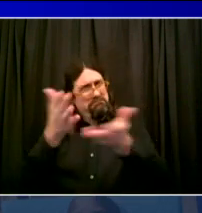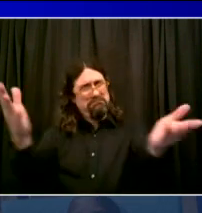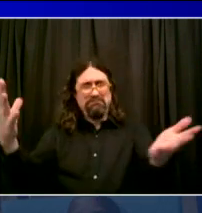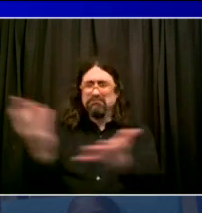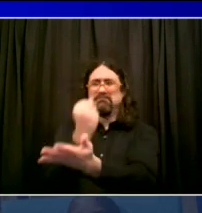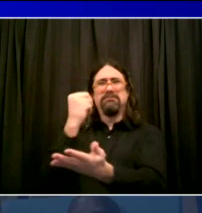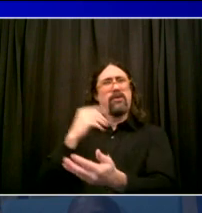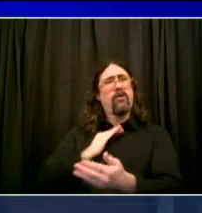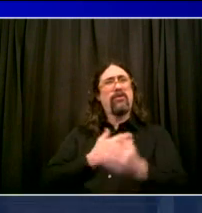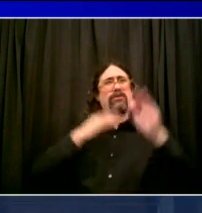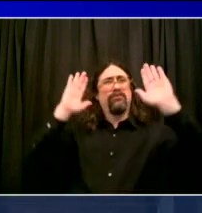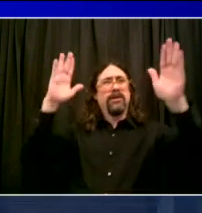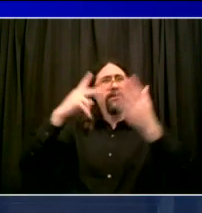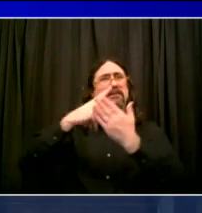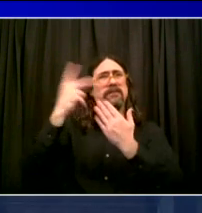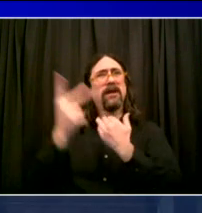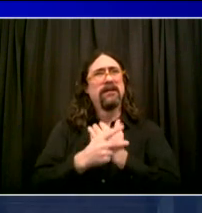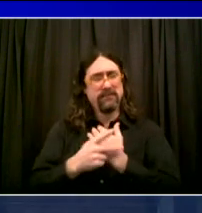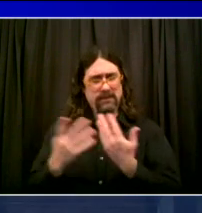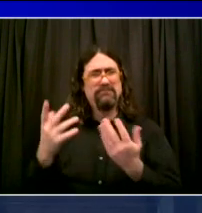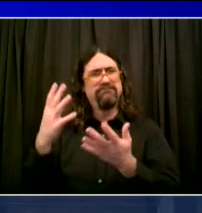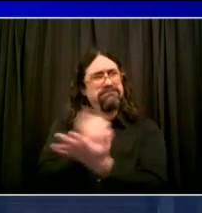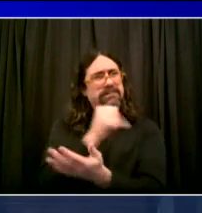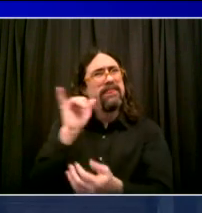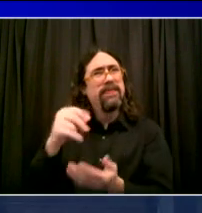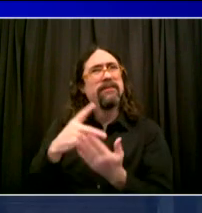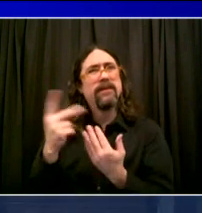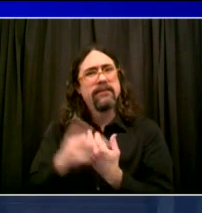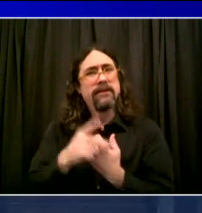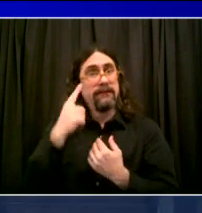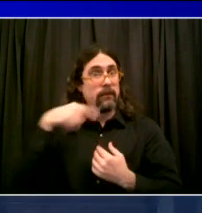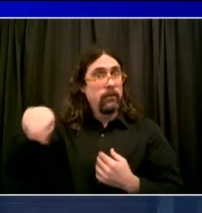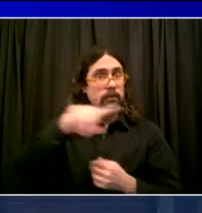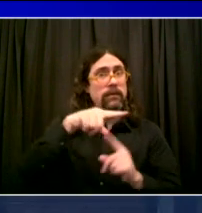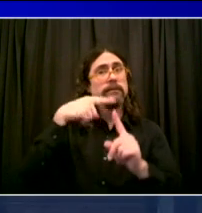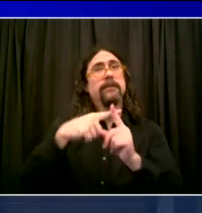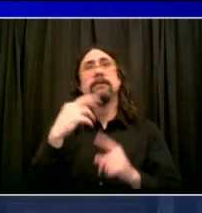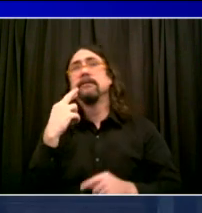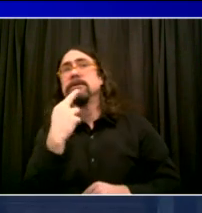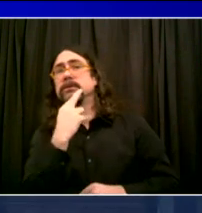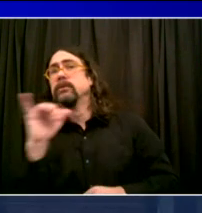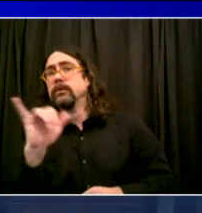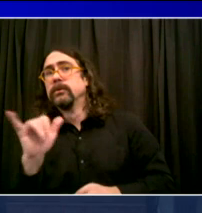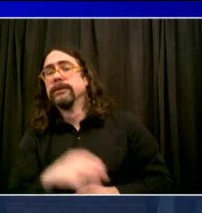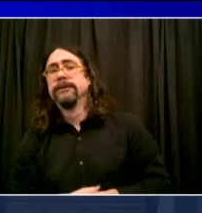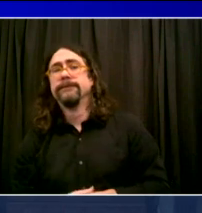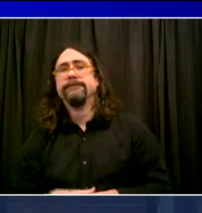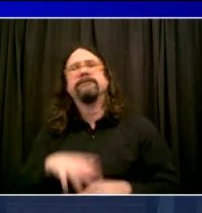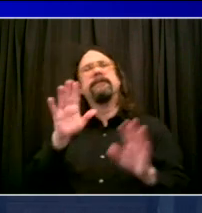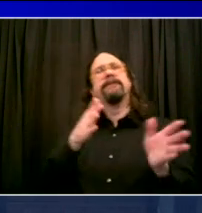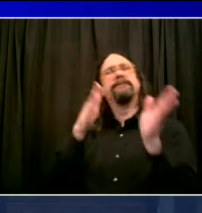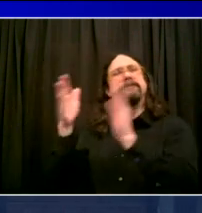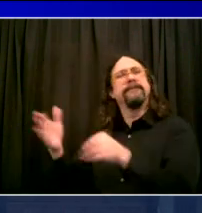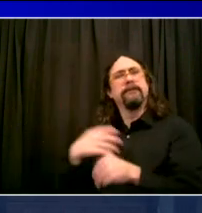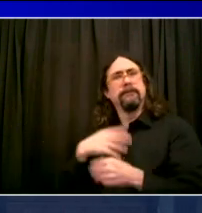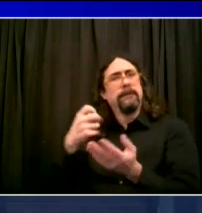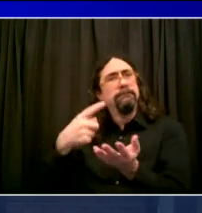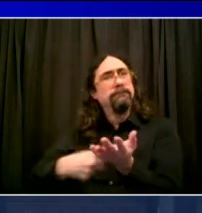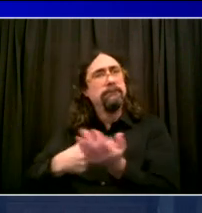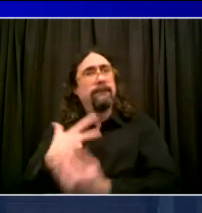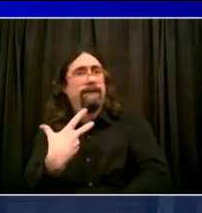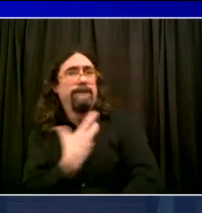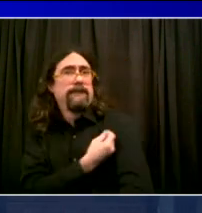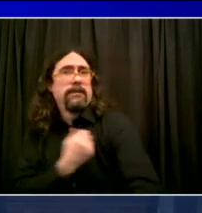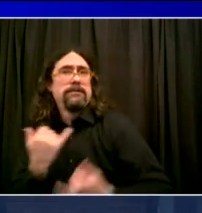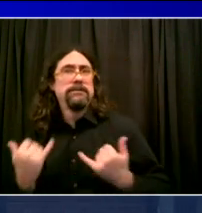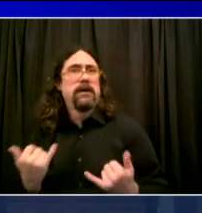the day, vaccine. So obviously everything we're going to do to recover as a city depends on the vaccine effort. We